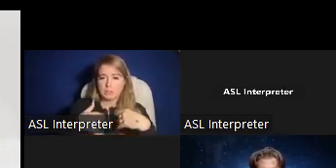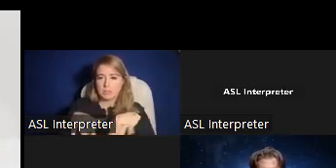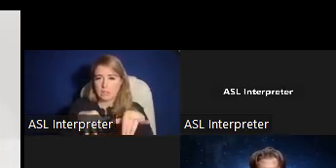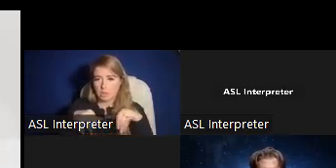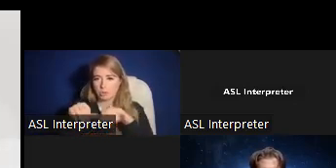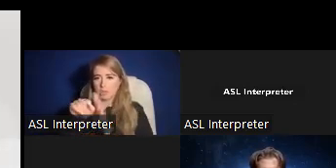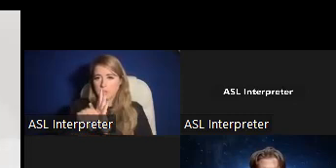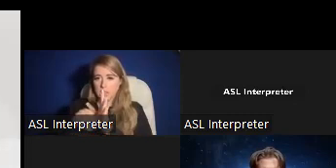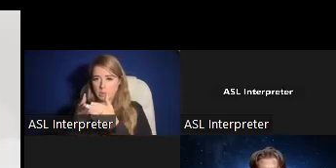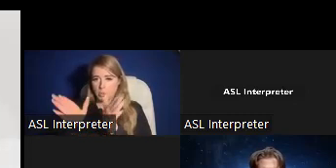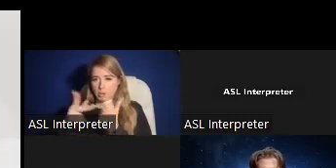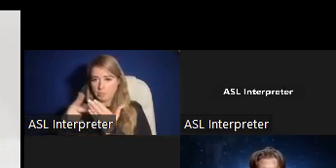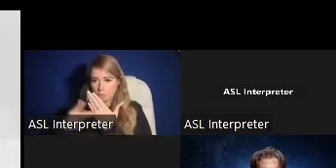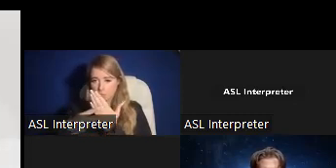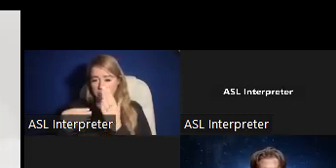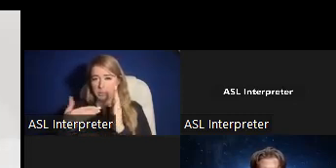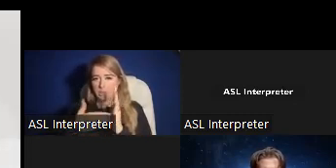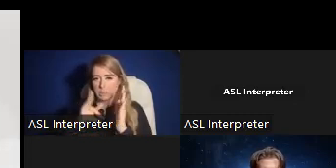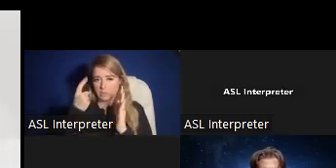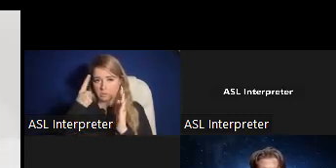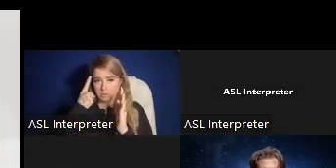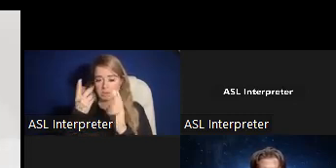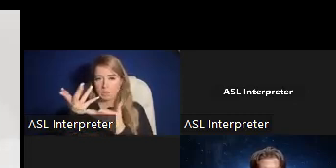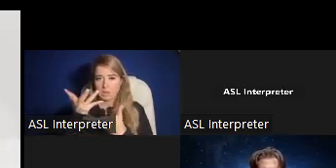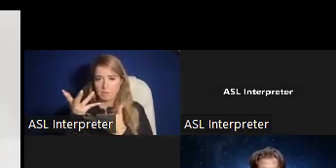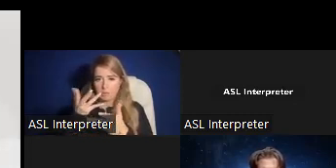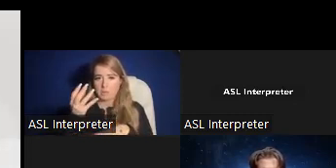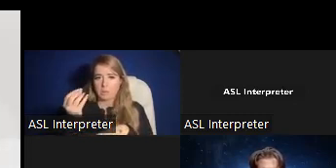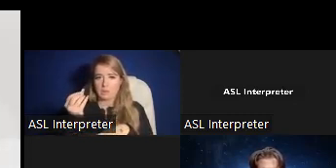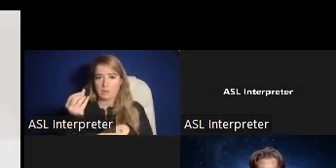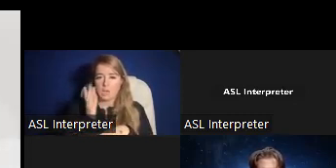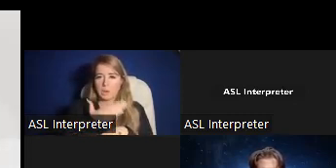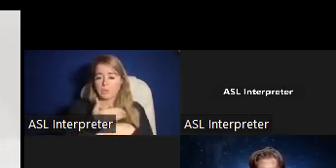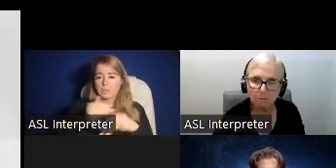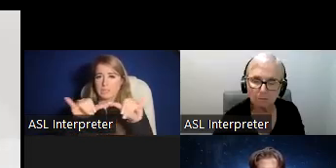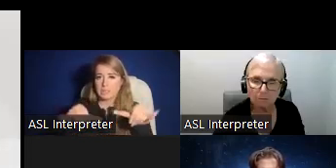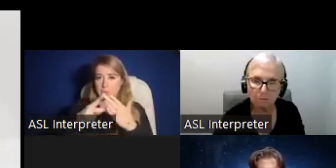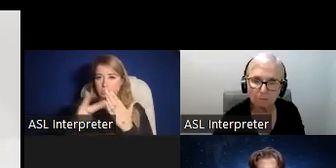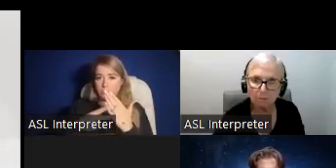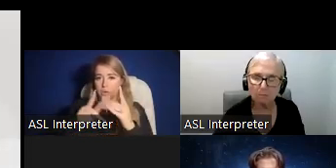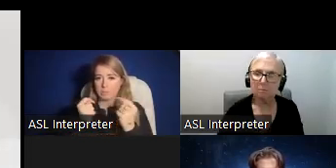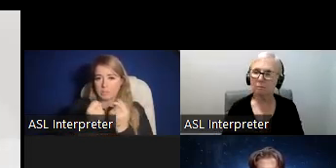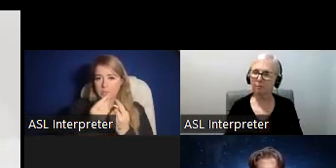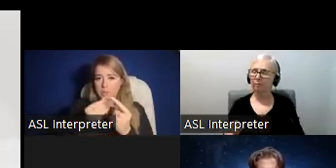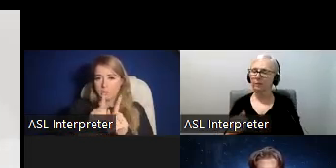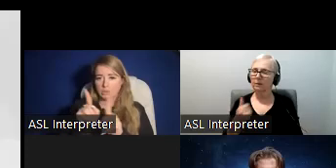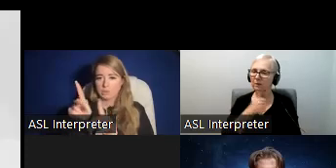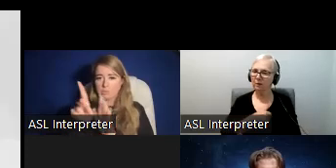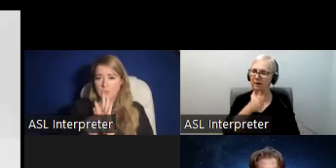programs, our intergovernmental and community engagement, our systems and programs teams, and our policy team.